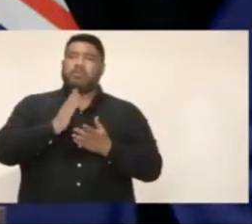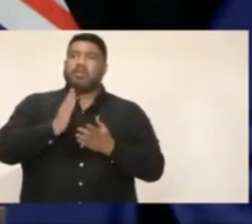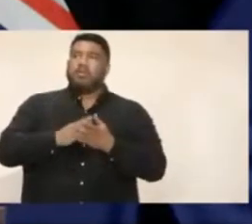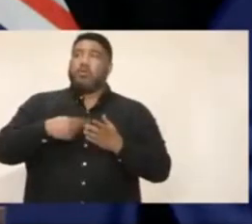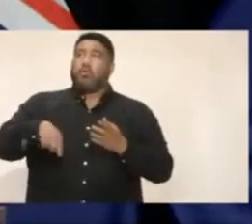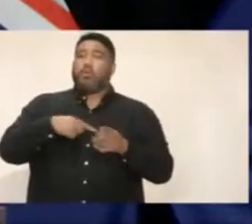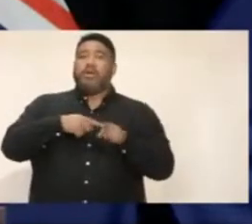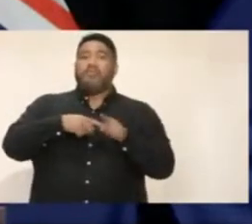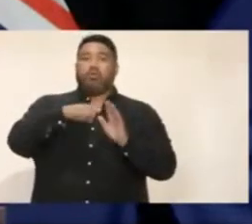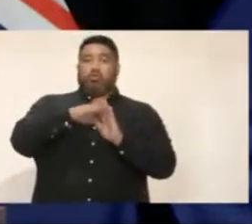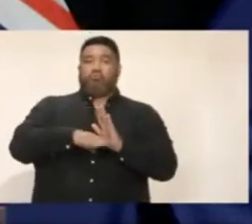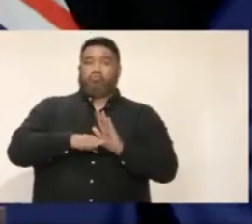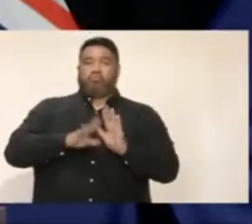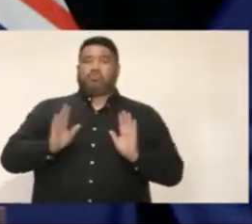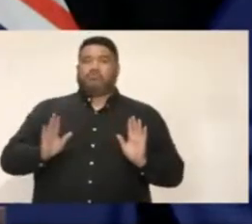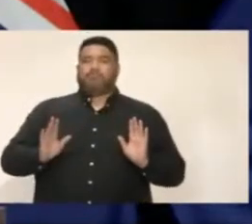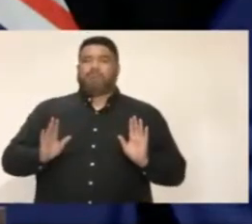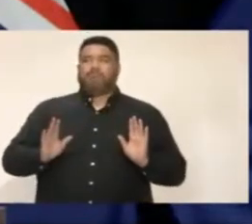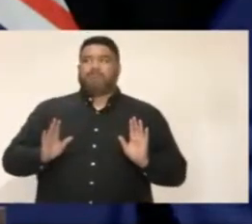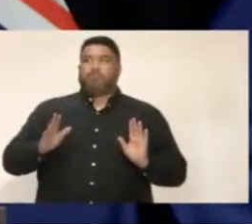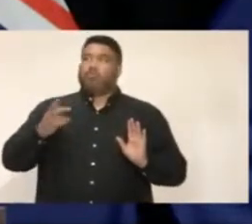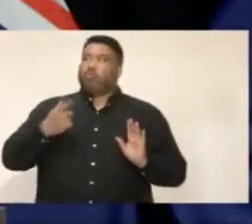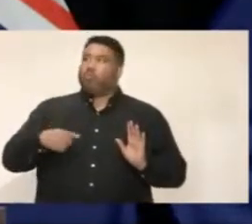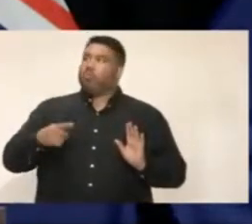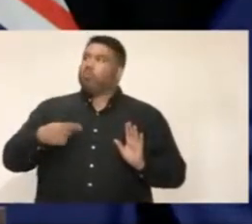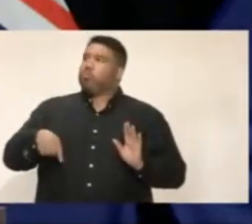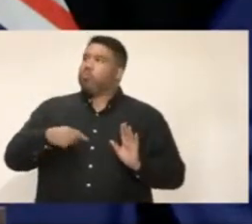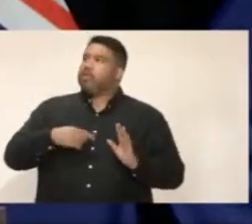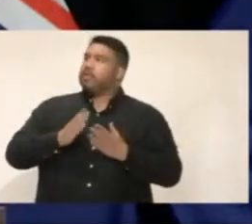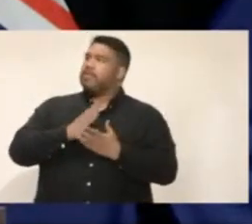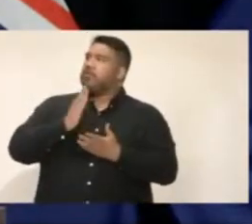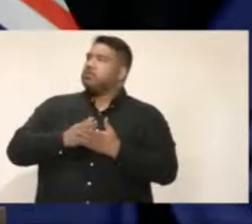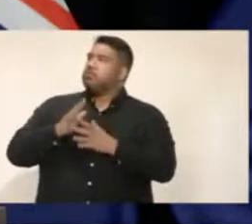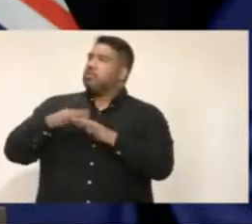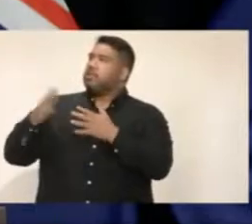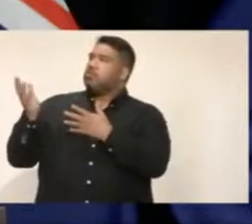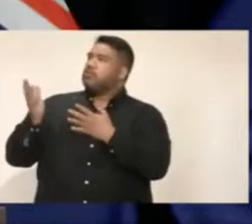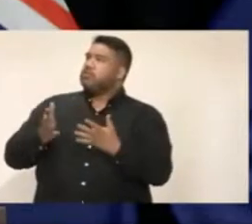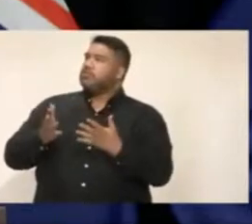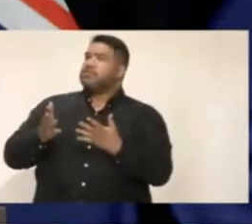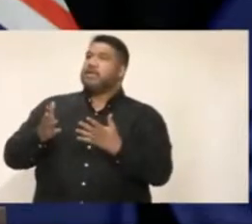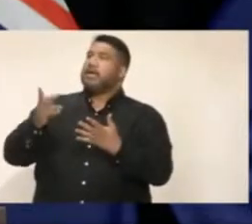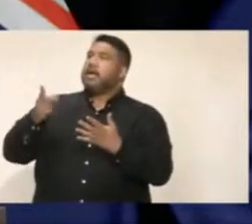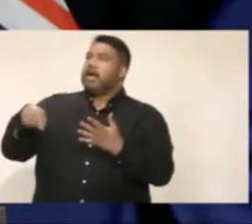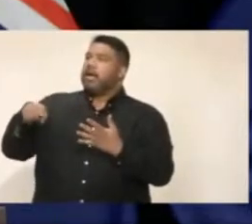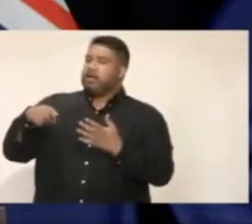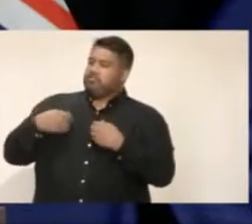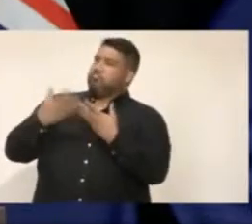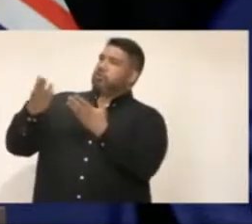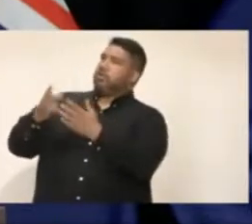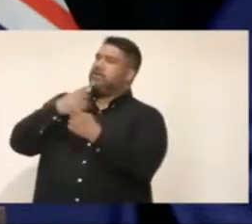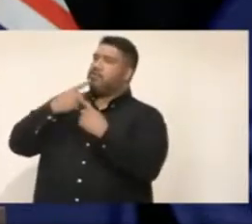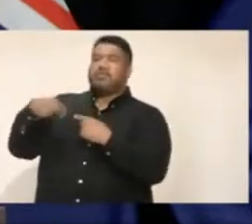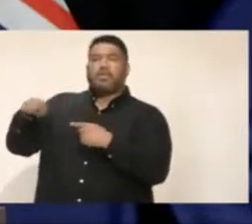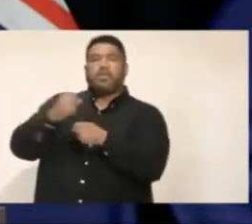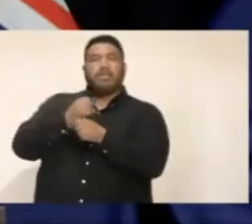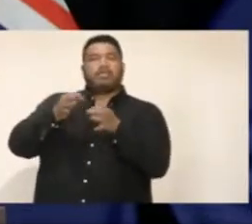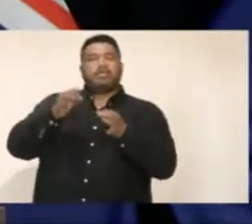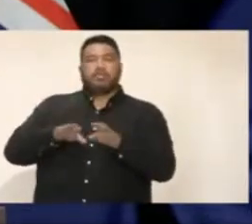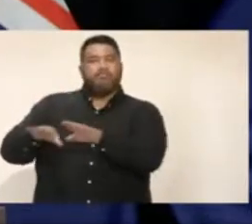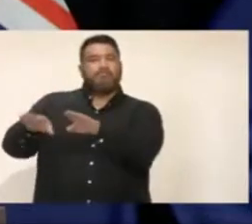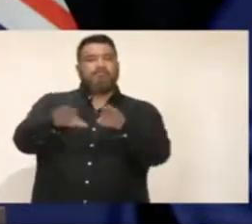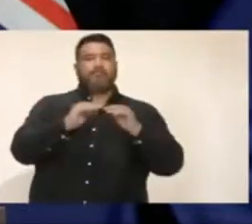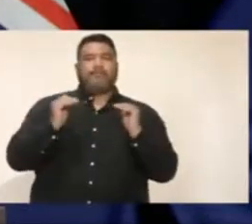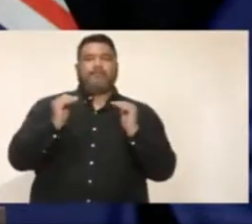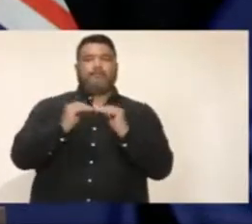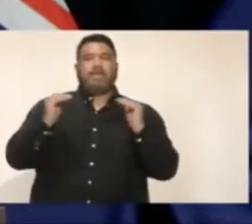to apply the rules here. We have to make sure that parliamentary services are in the position to make sure that everyone across the board is